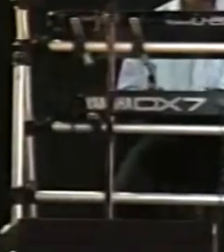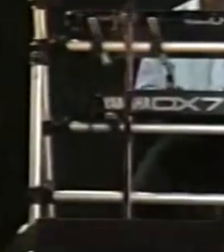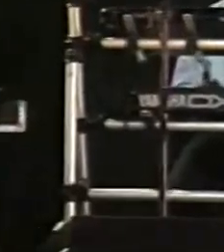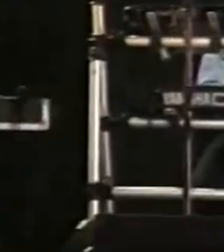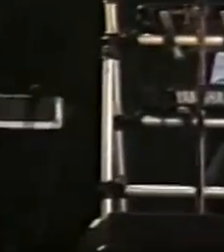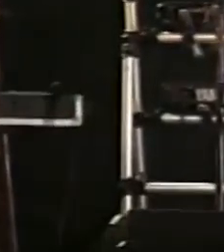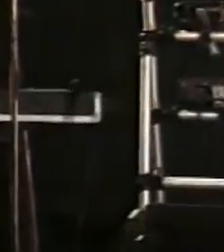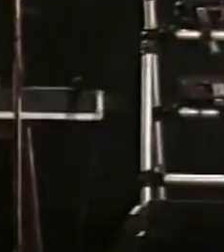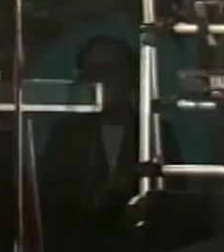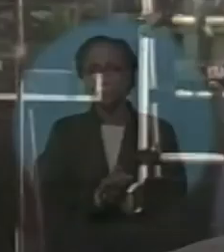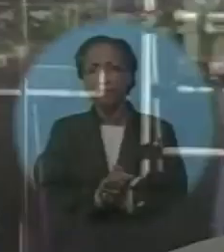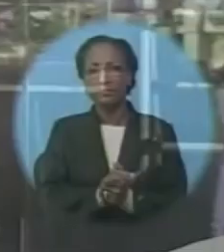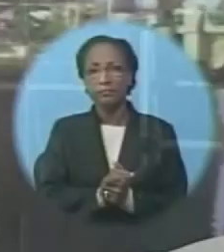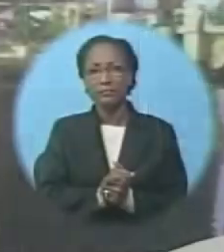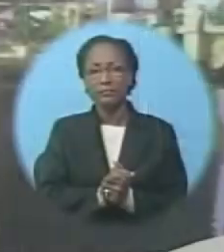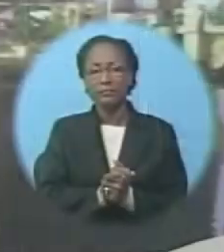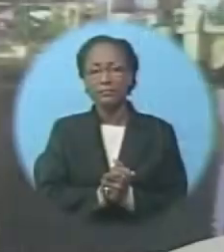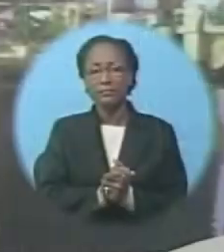peace.